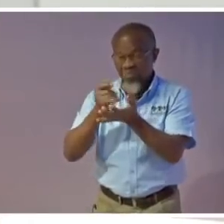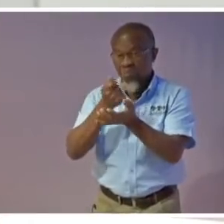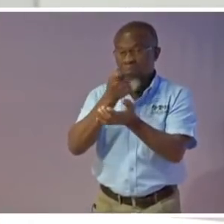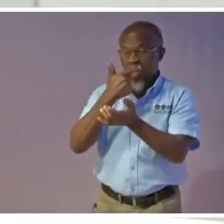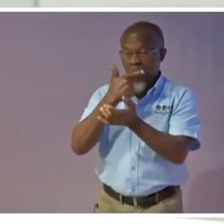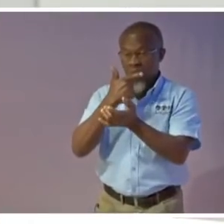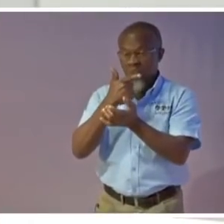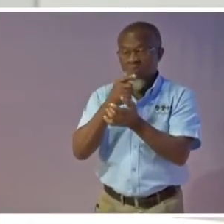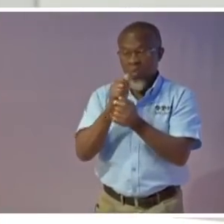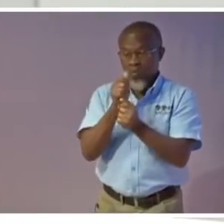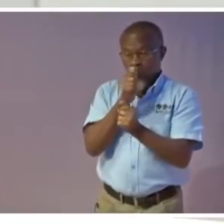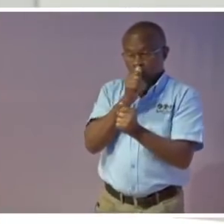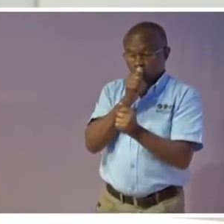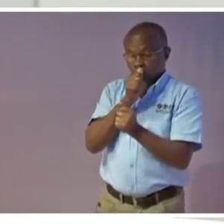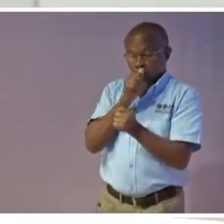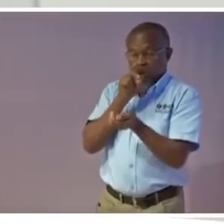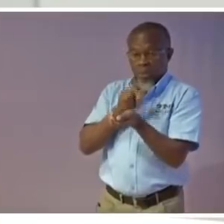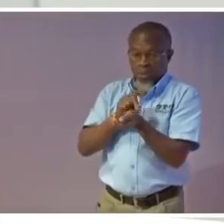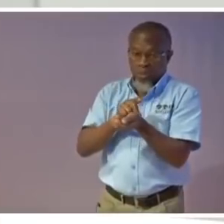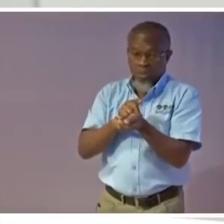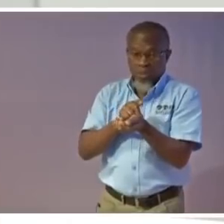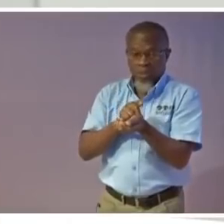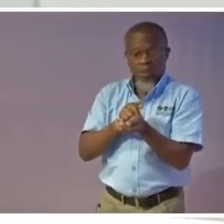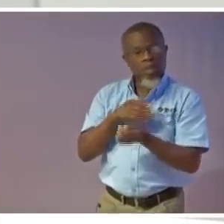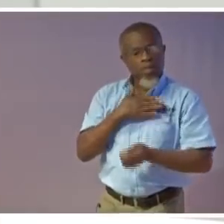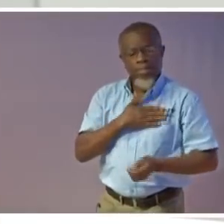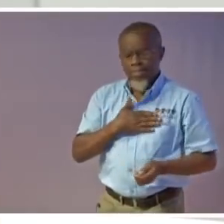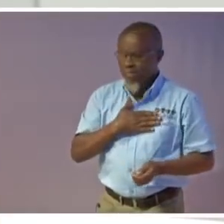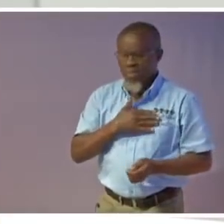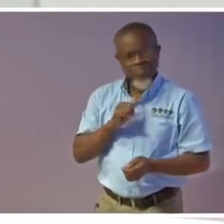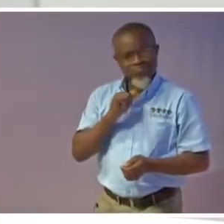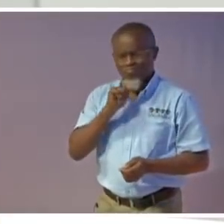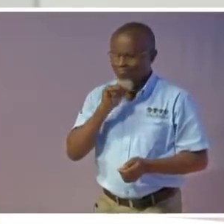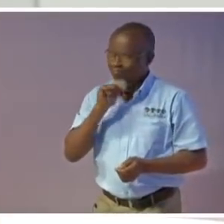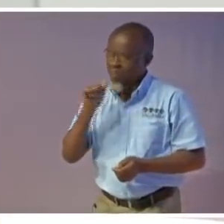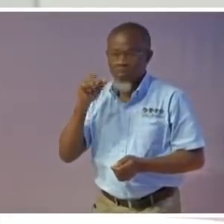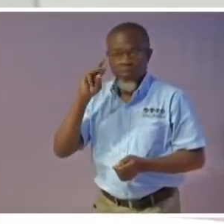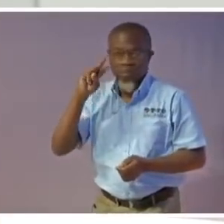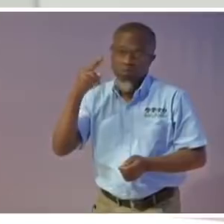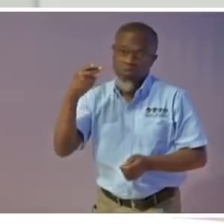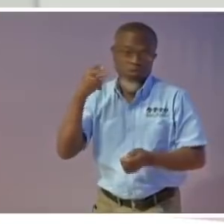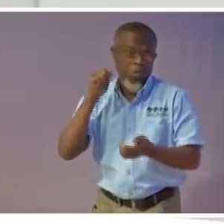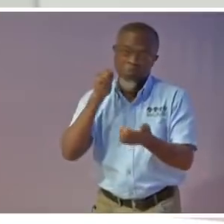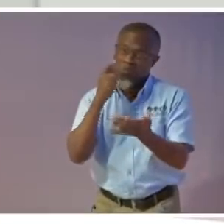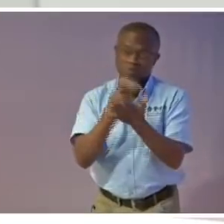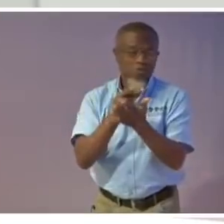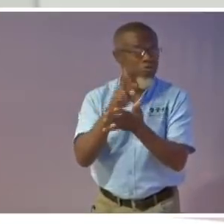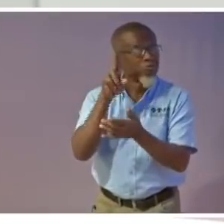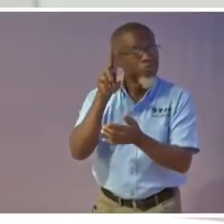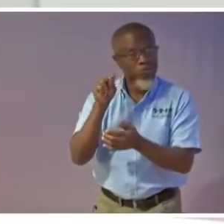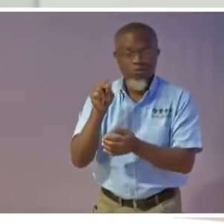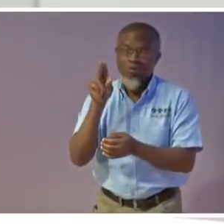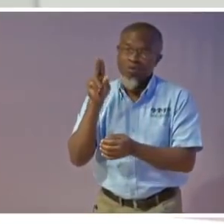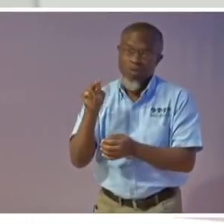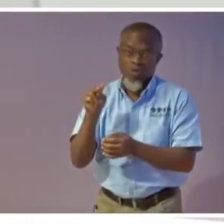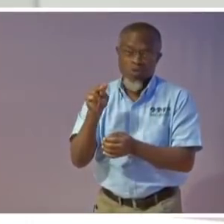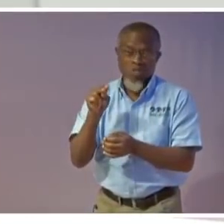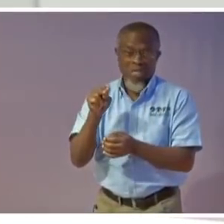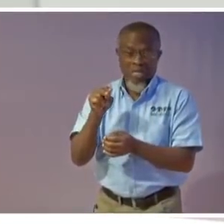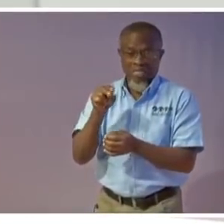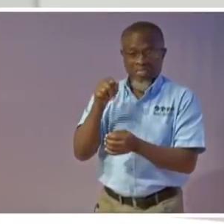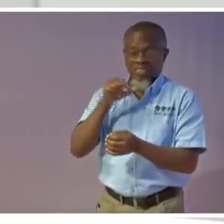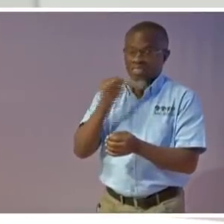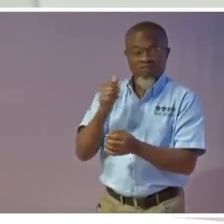private physicians. Please, this is not WHO approved. This is not according to our treatment